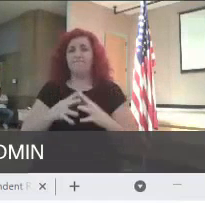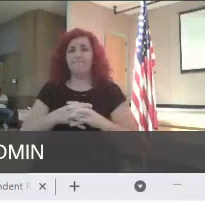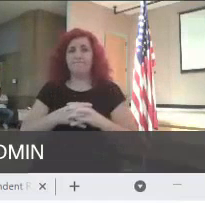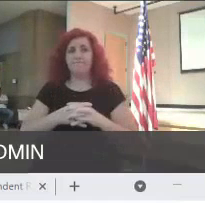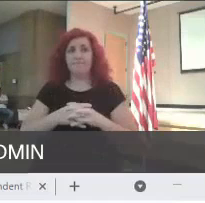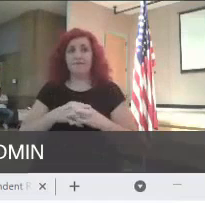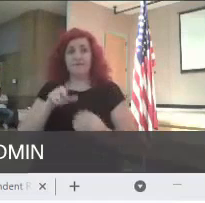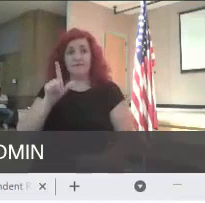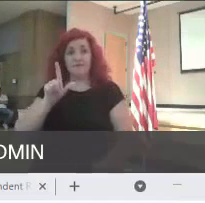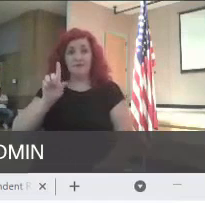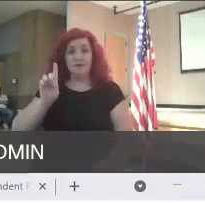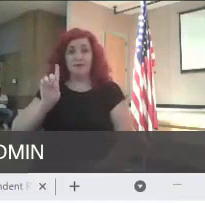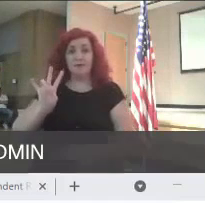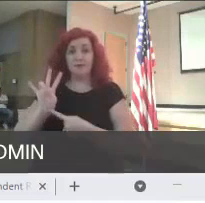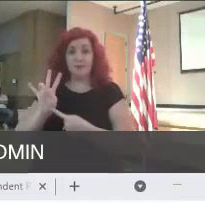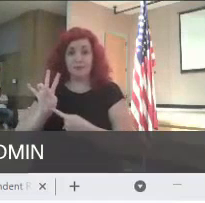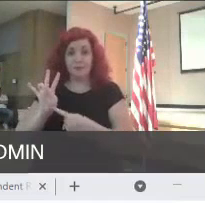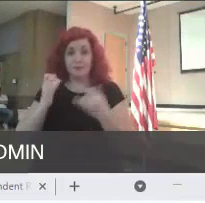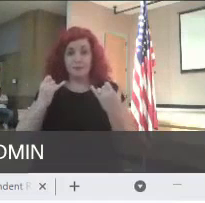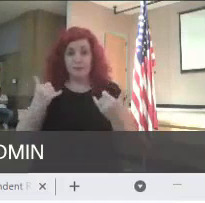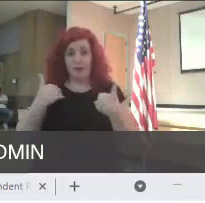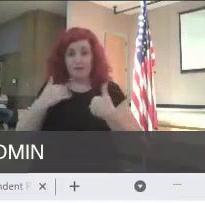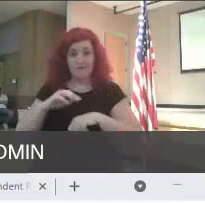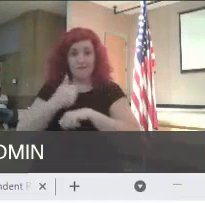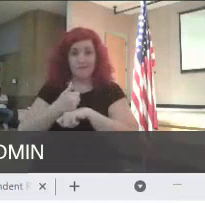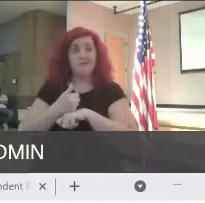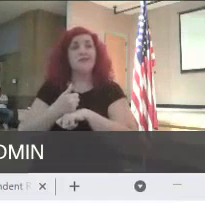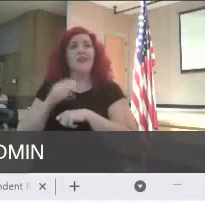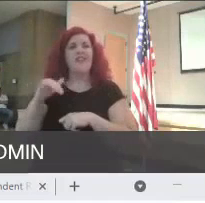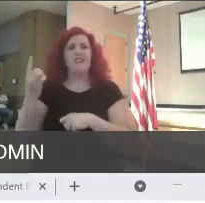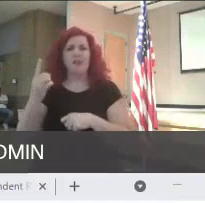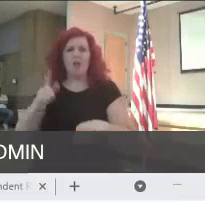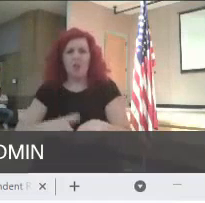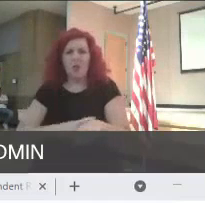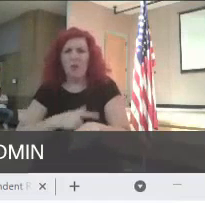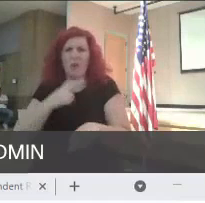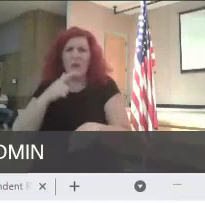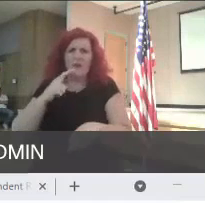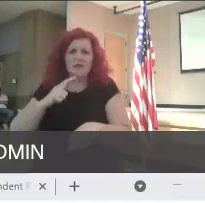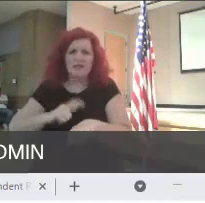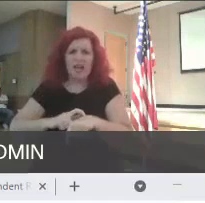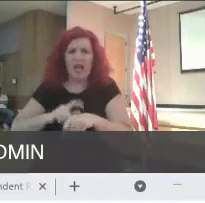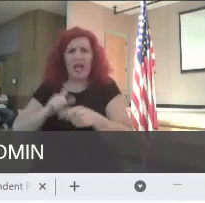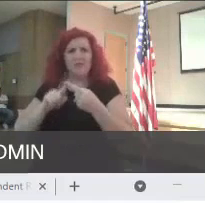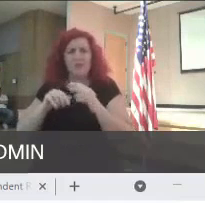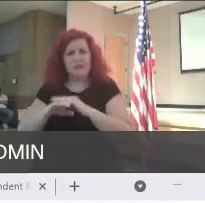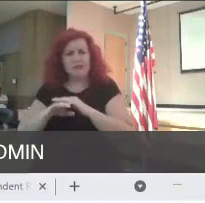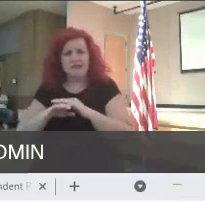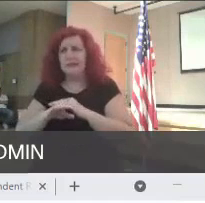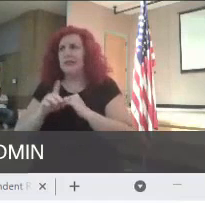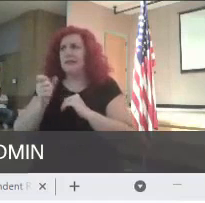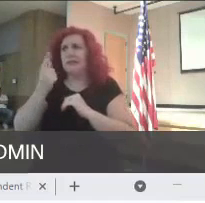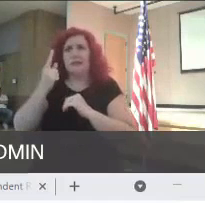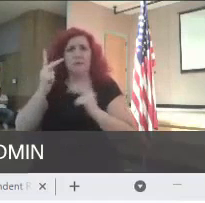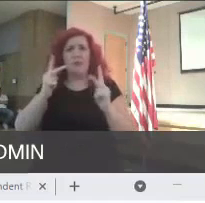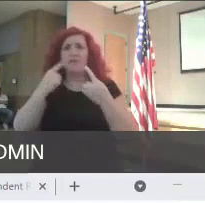legislative district 7 that we currently have is something that took a long time to get to this place. This is where the people are happy.